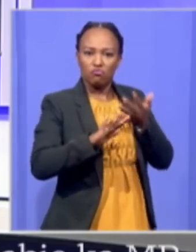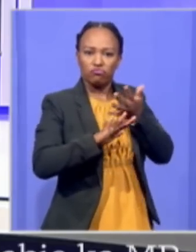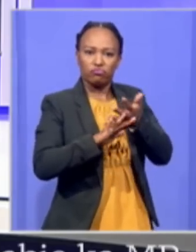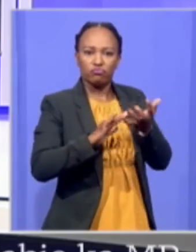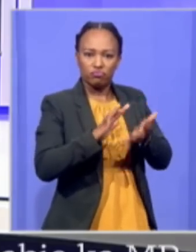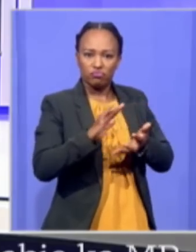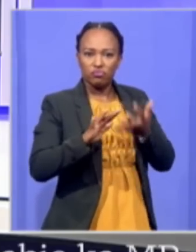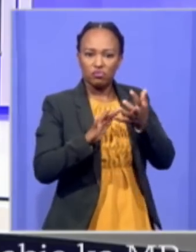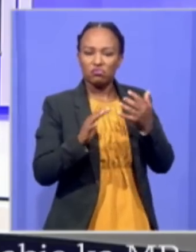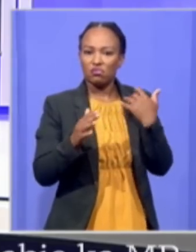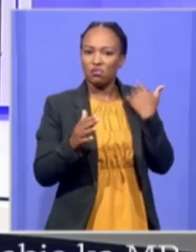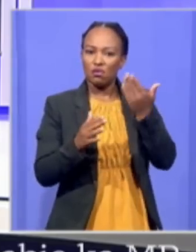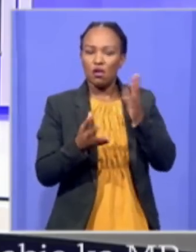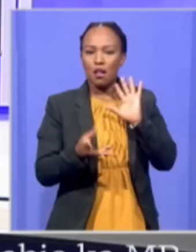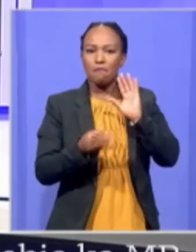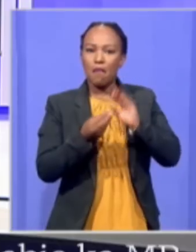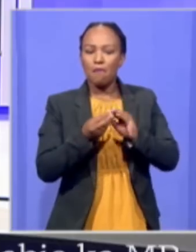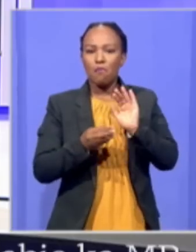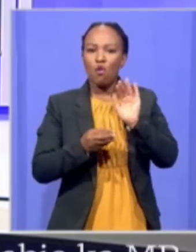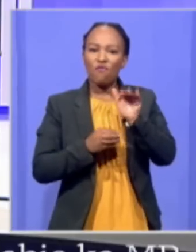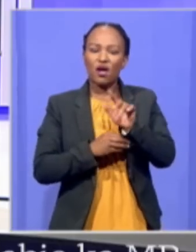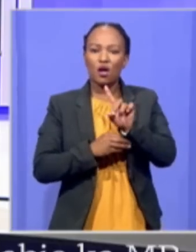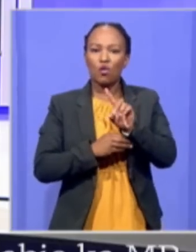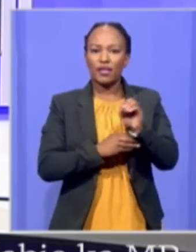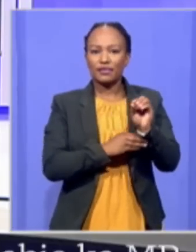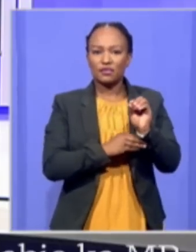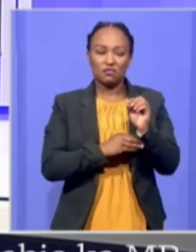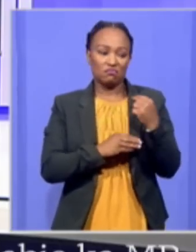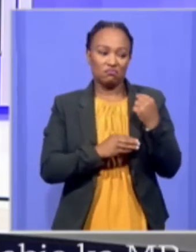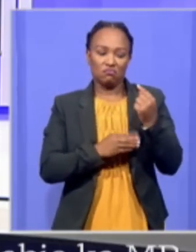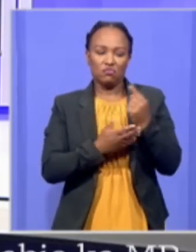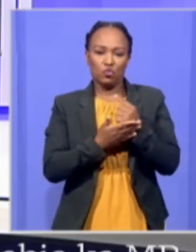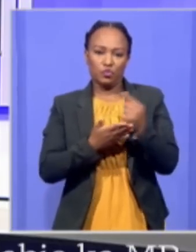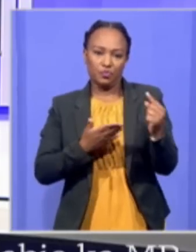ba hlakodišitšwego go ba go feta 100 bekeng ye e le noši.